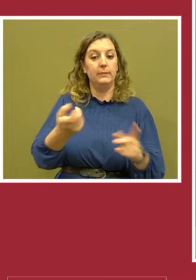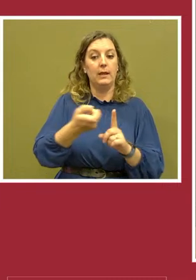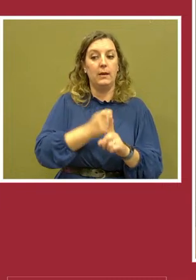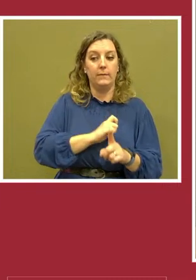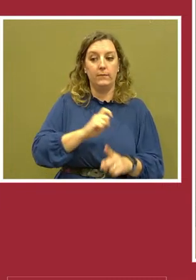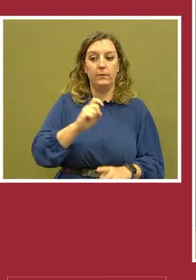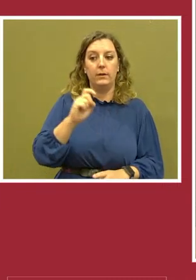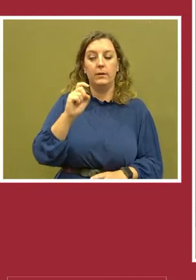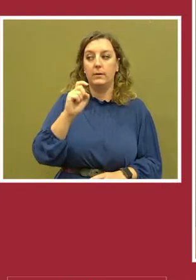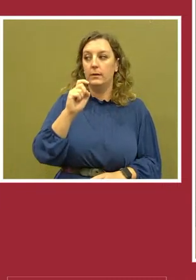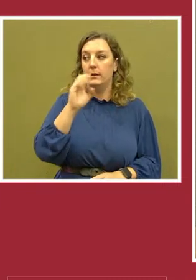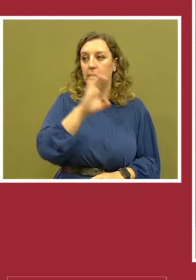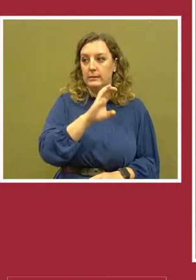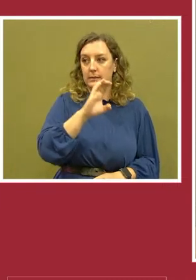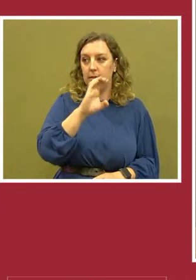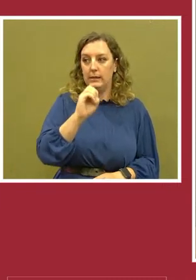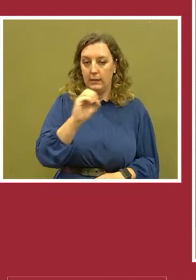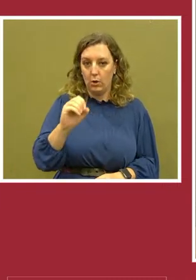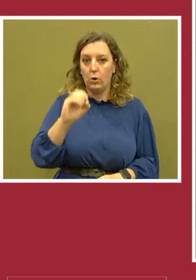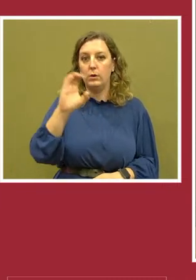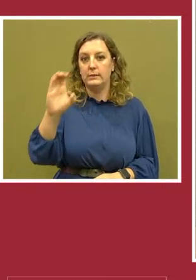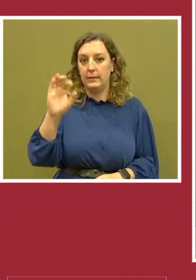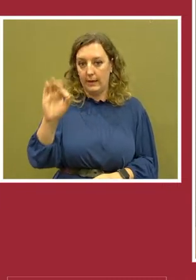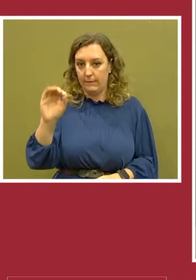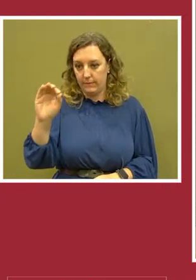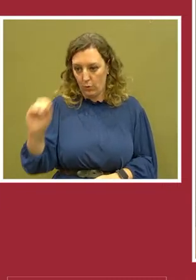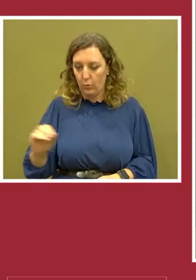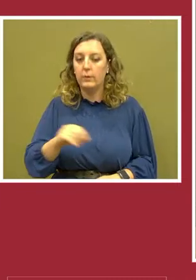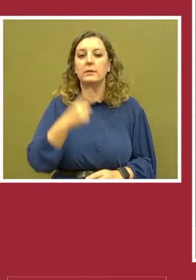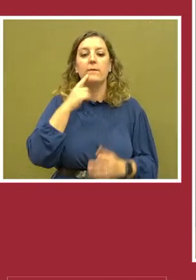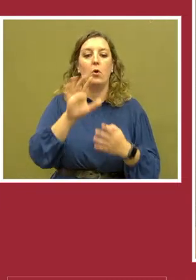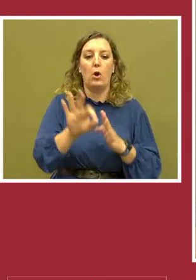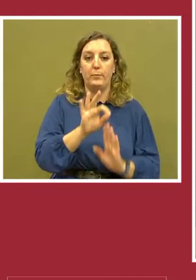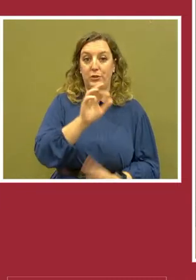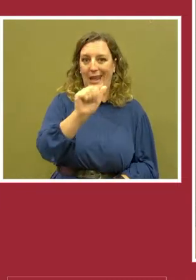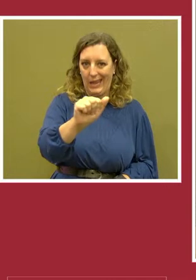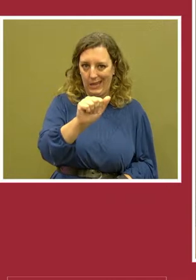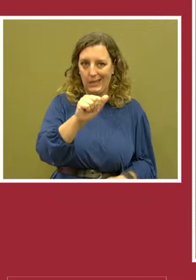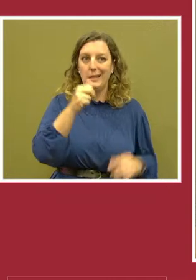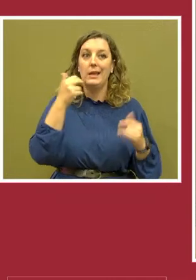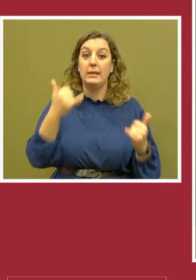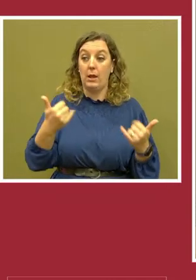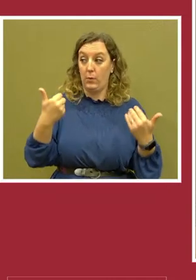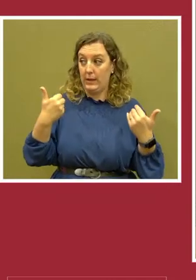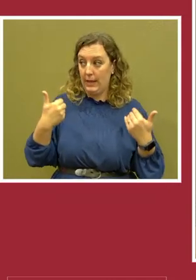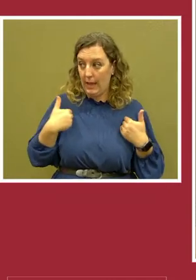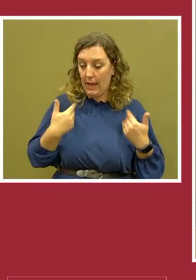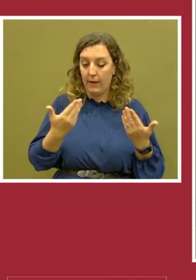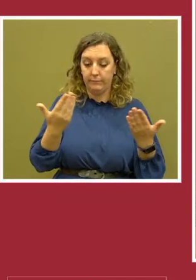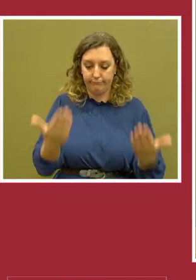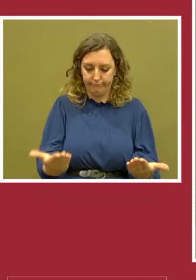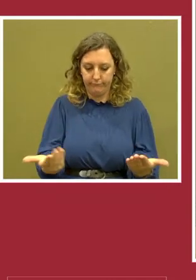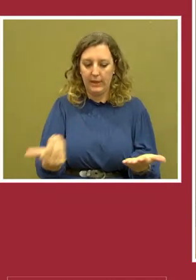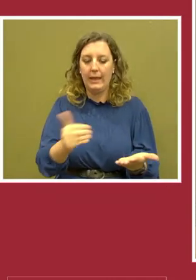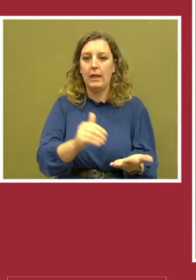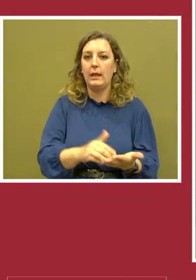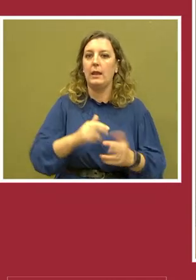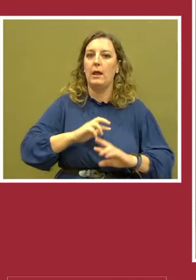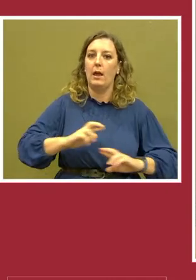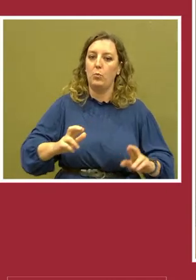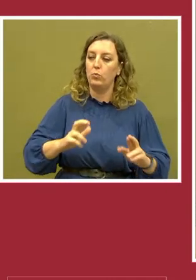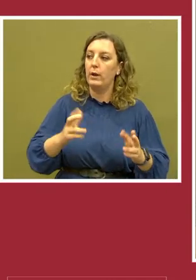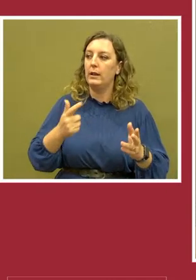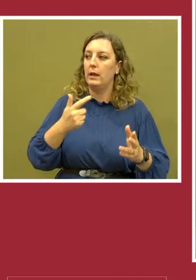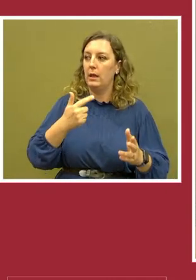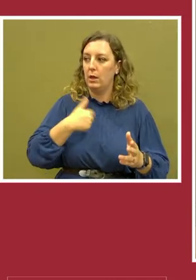our COO, CFO was option A. And so now that we have them before us again, I am ready to